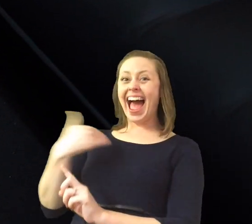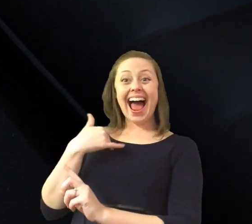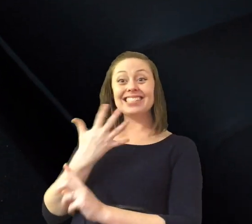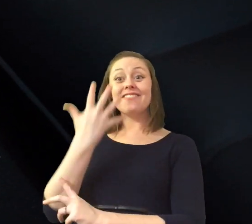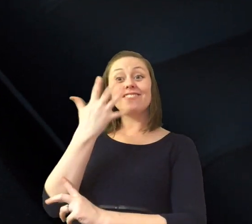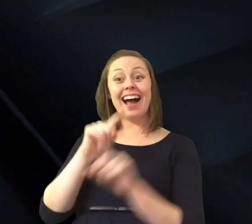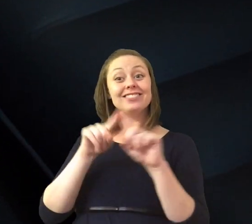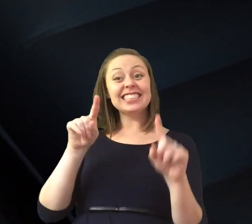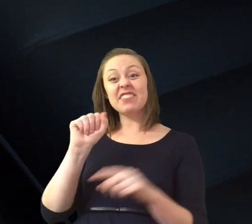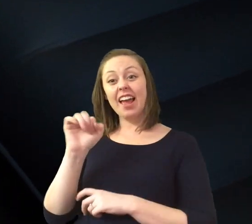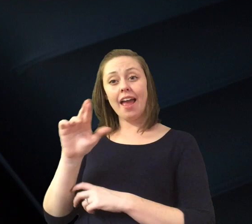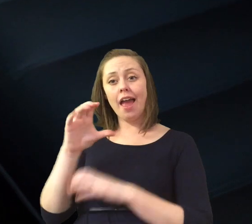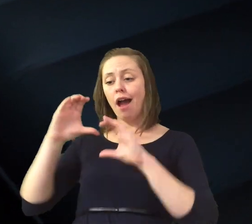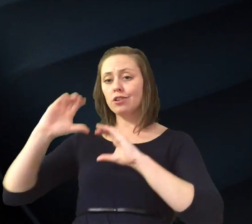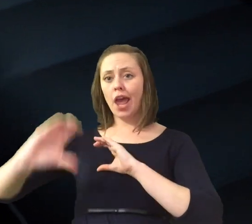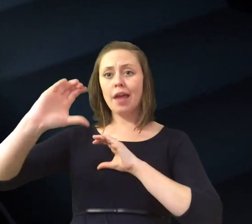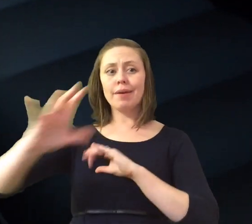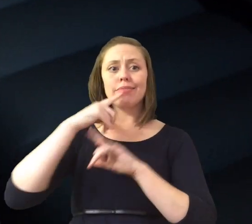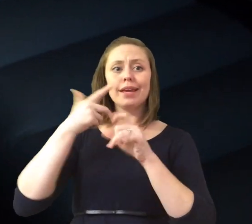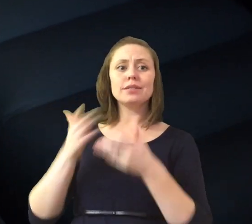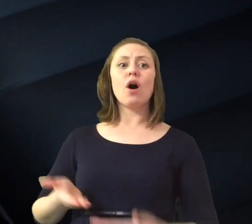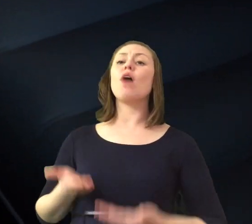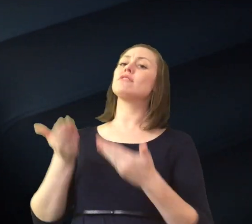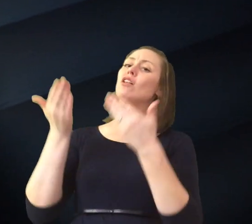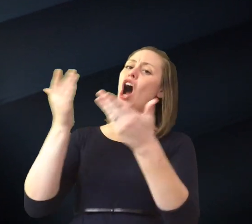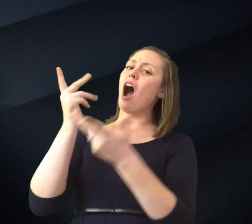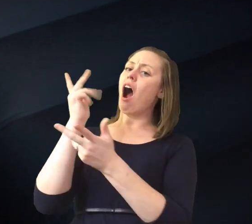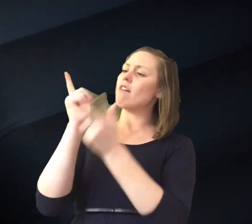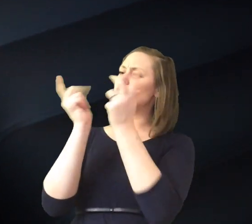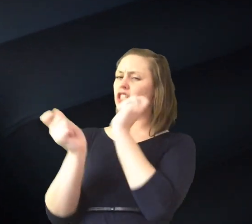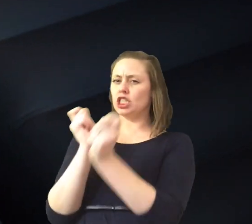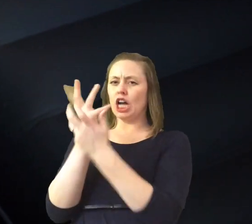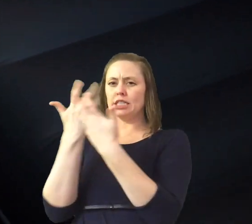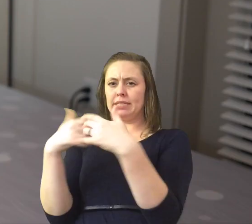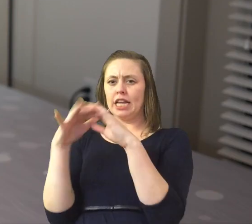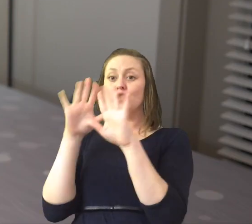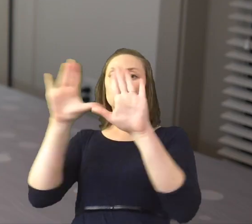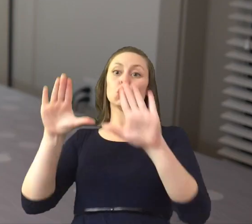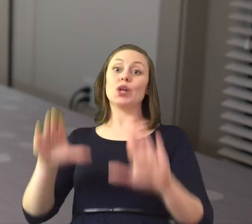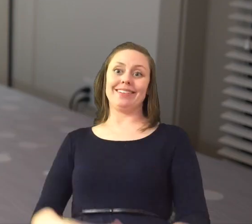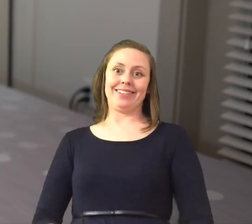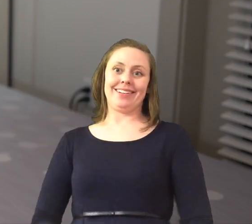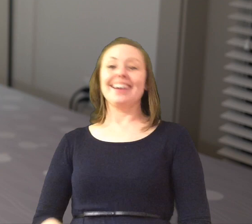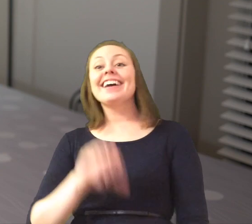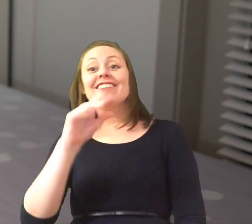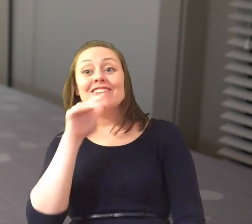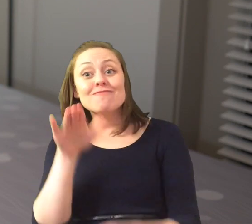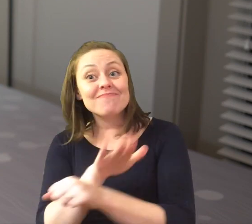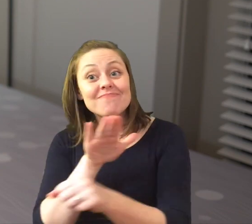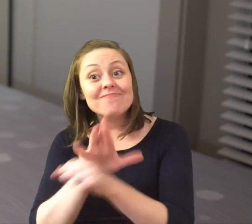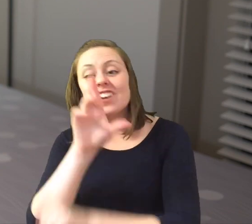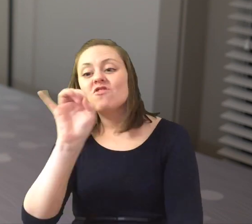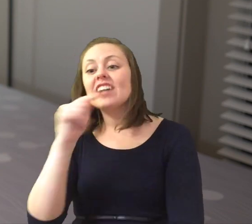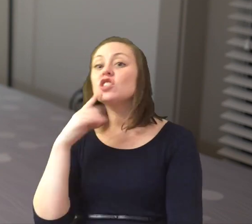air chambers. This offers a lot of customization, which is great. And if that wasn't enough, ReST